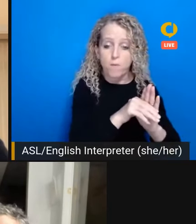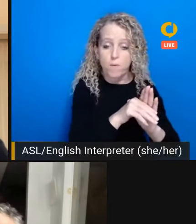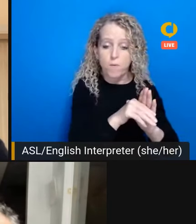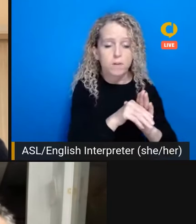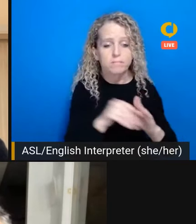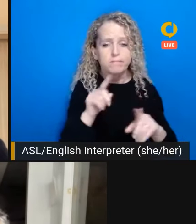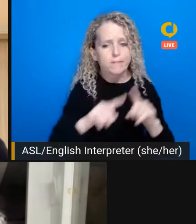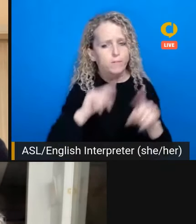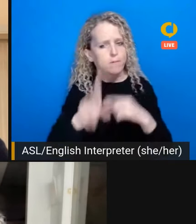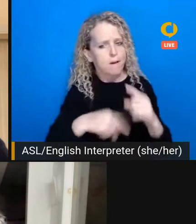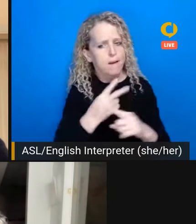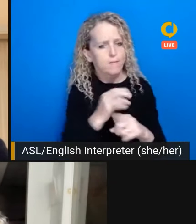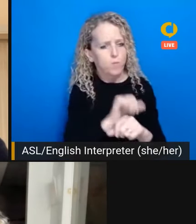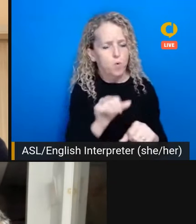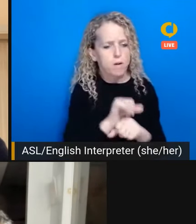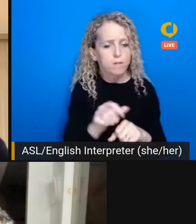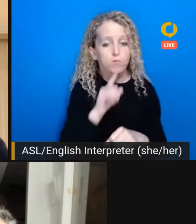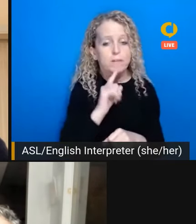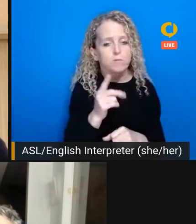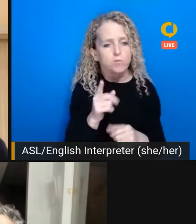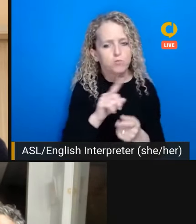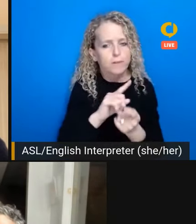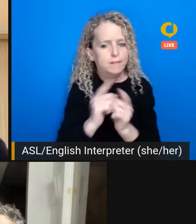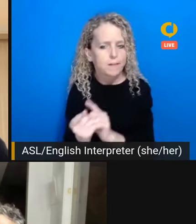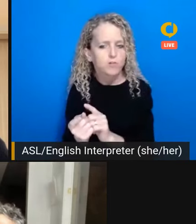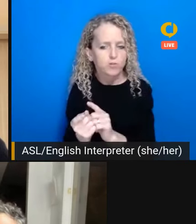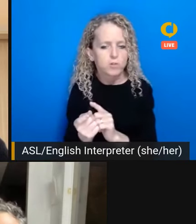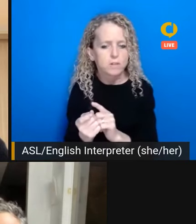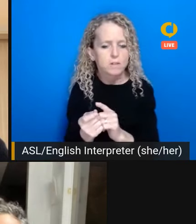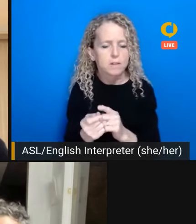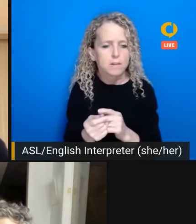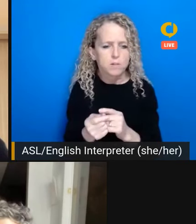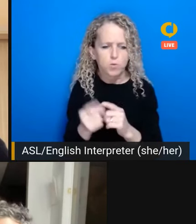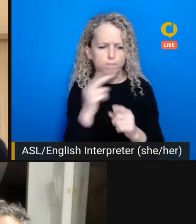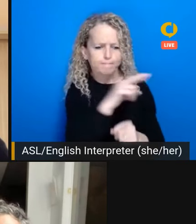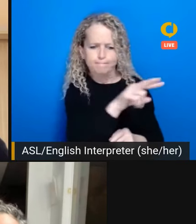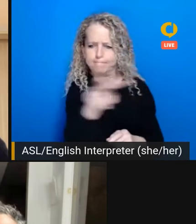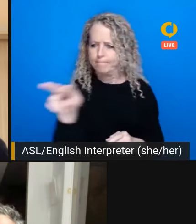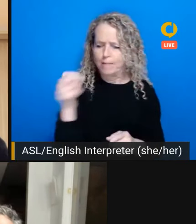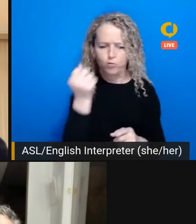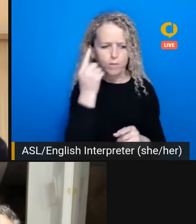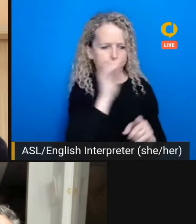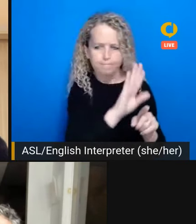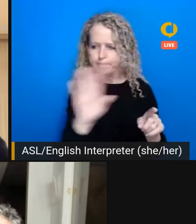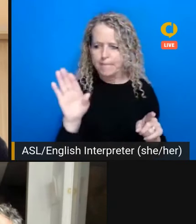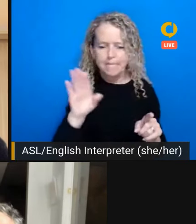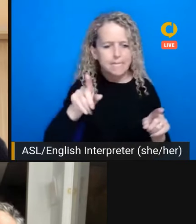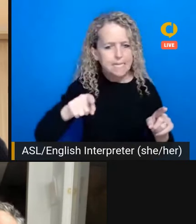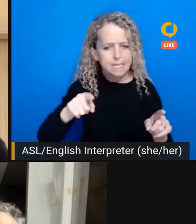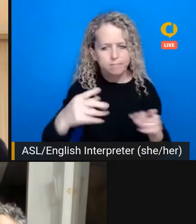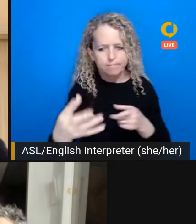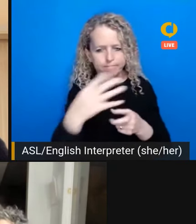work, you know, identifying needs, understanding contexts, and